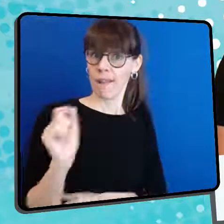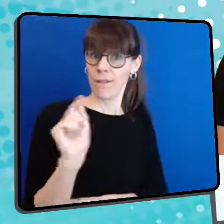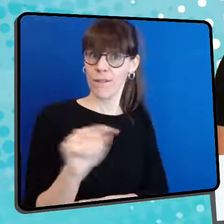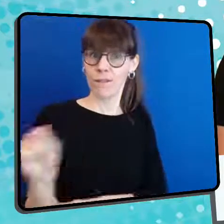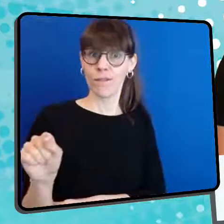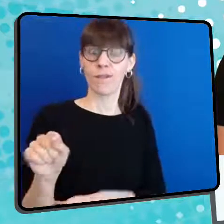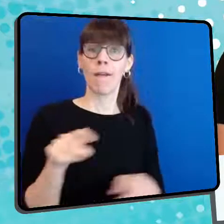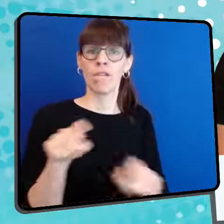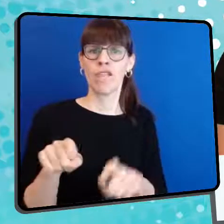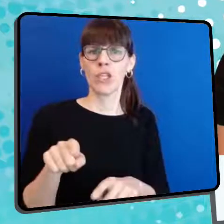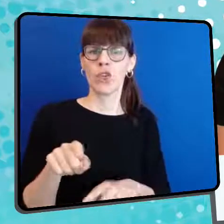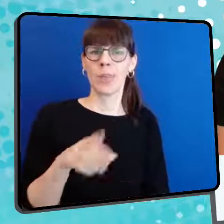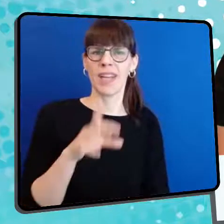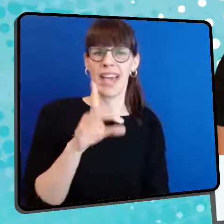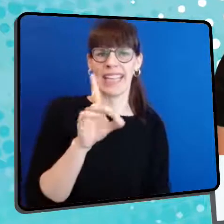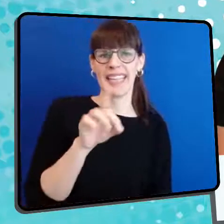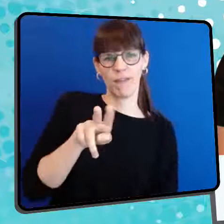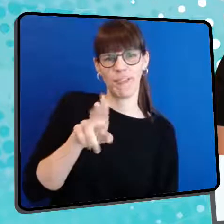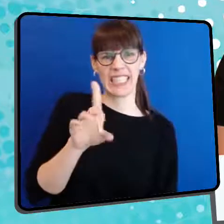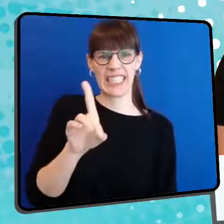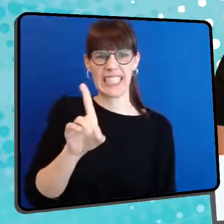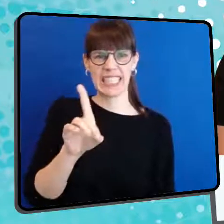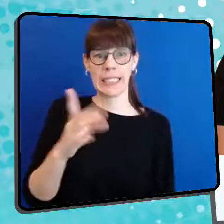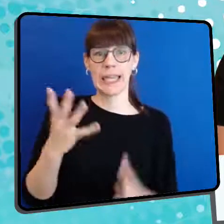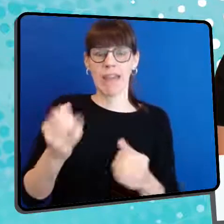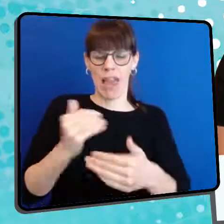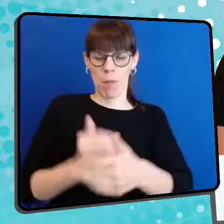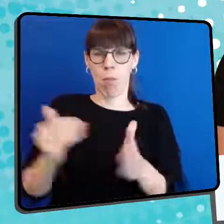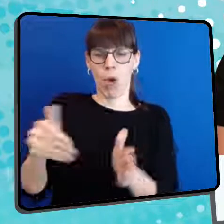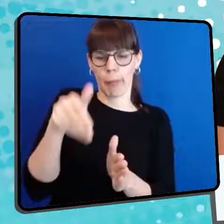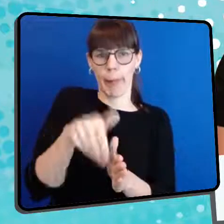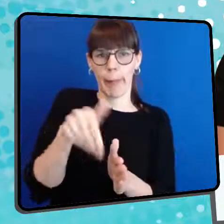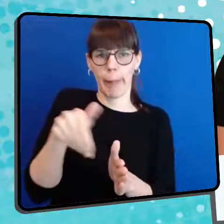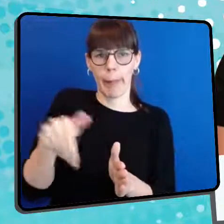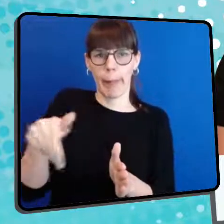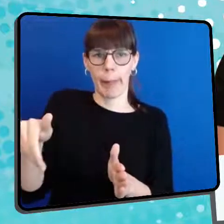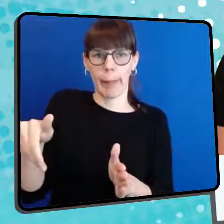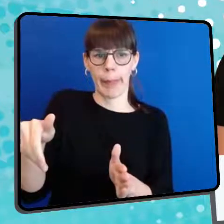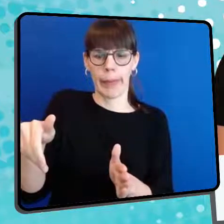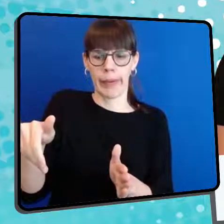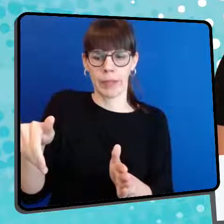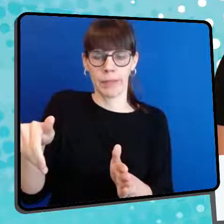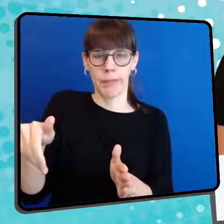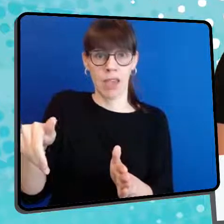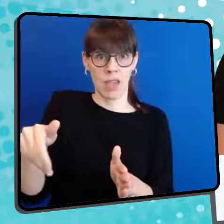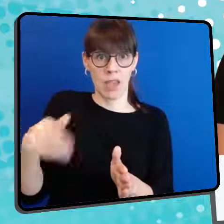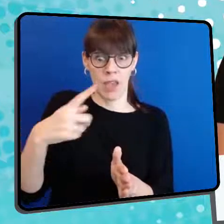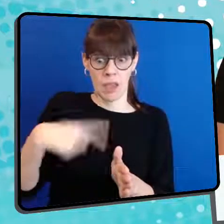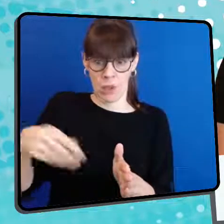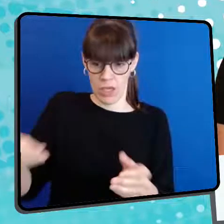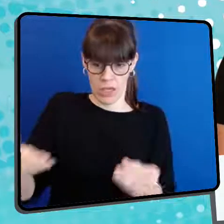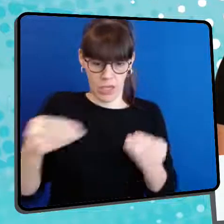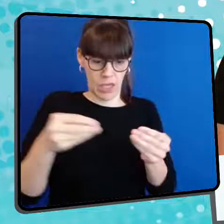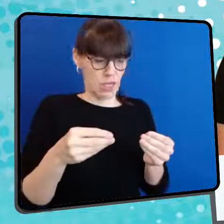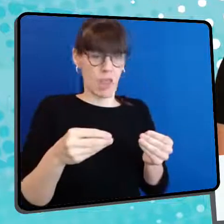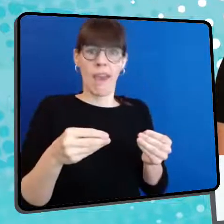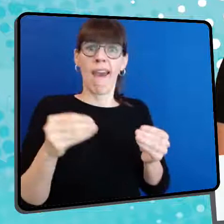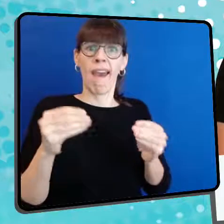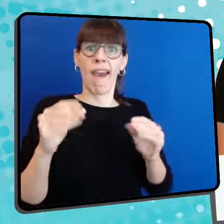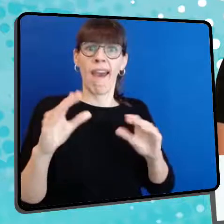shoebox somewhere. And we don't know how to read those DVDs, actually. So it's pretty exciting how that's going to fly.